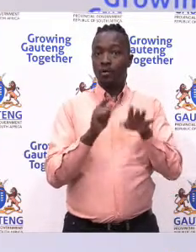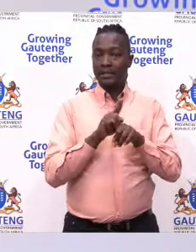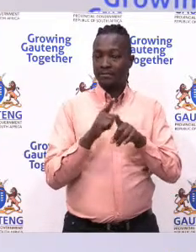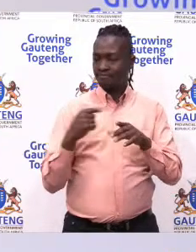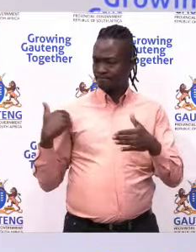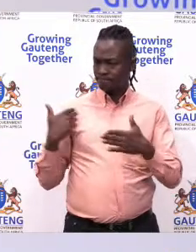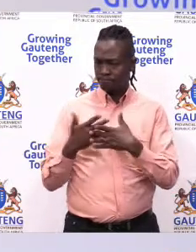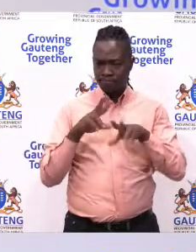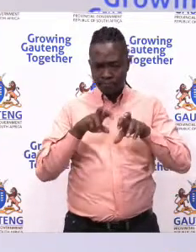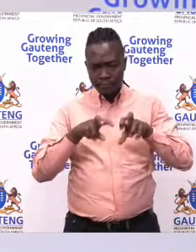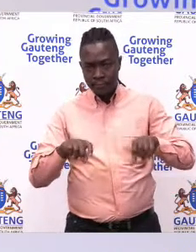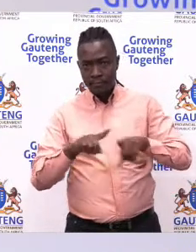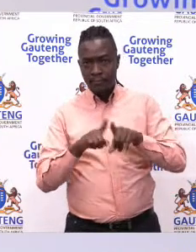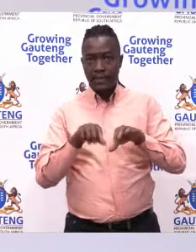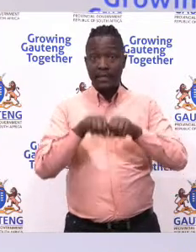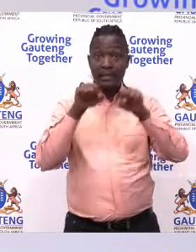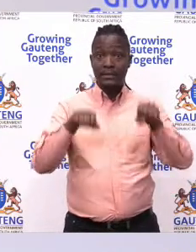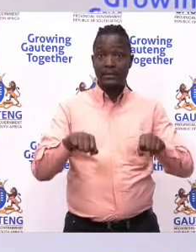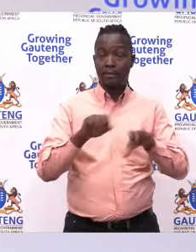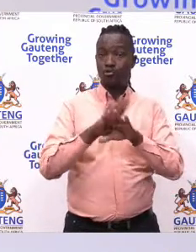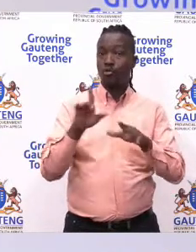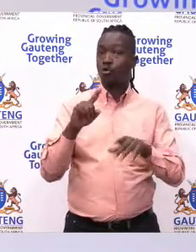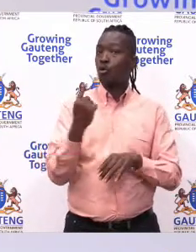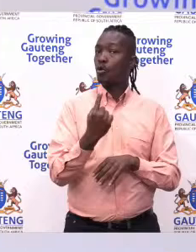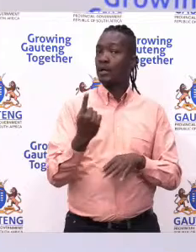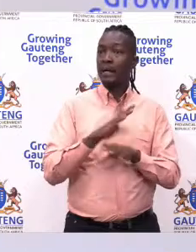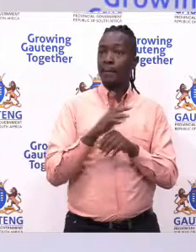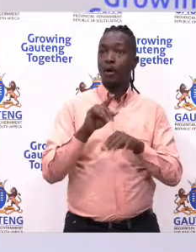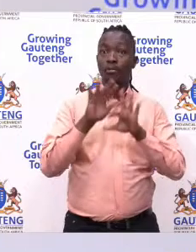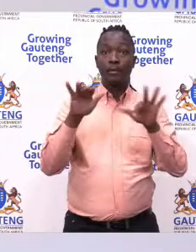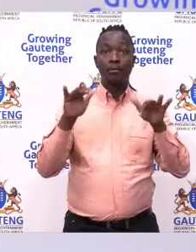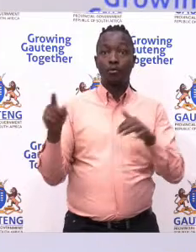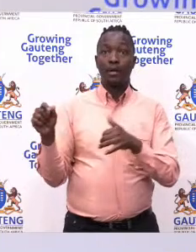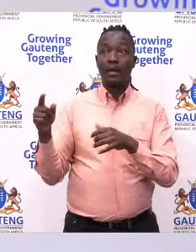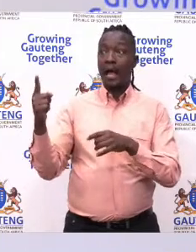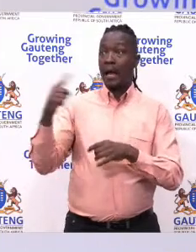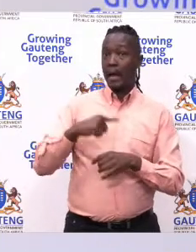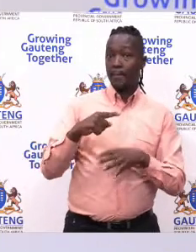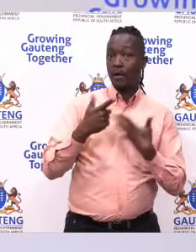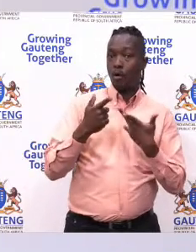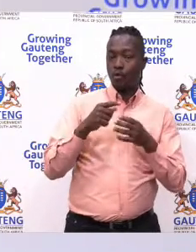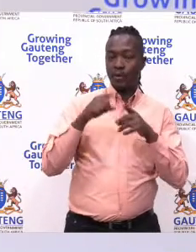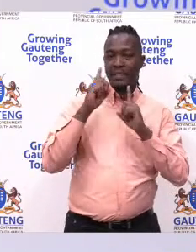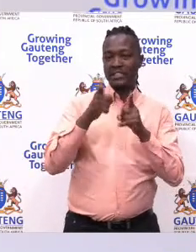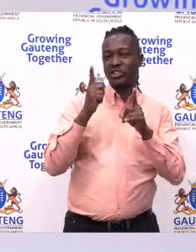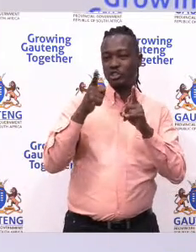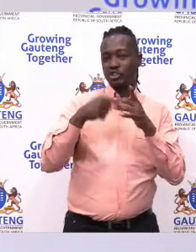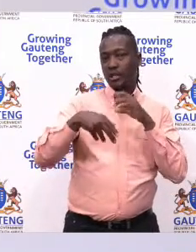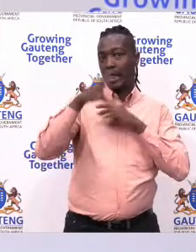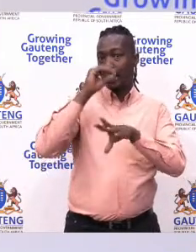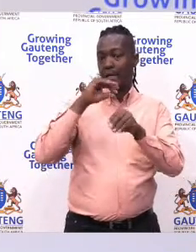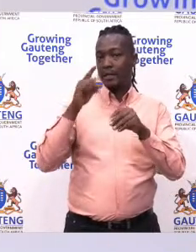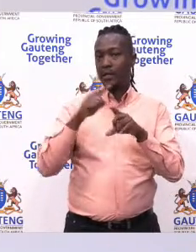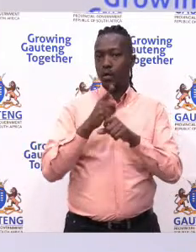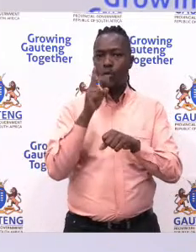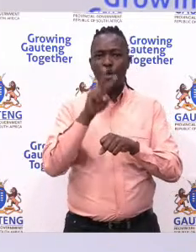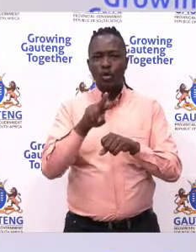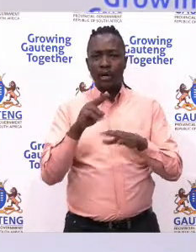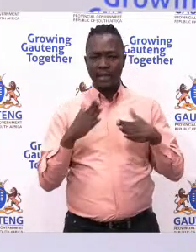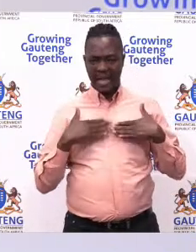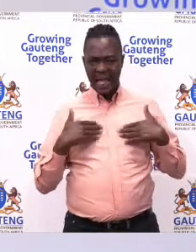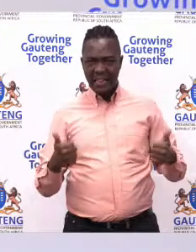not only about whether people are coming or whether there is teaching and learning. We also had to look at the well-being,